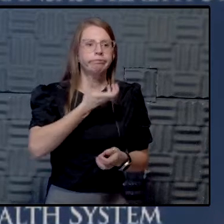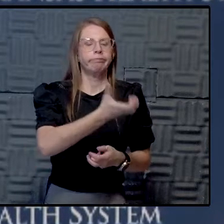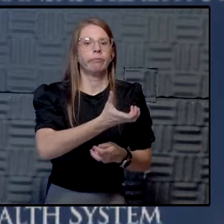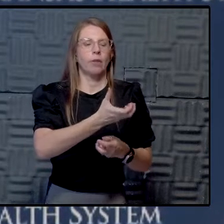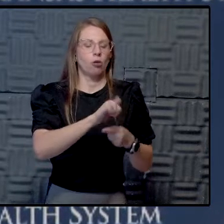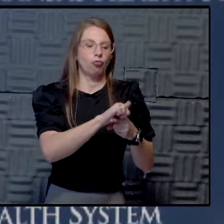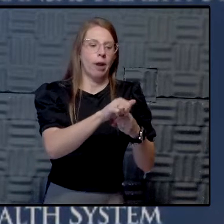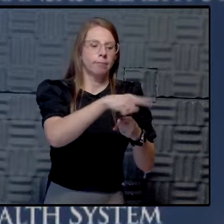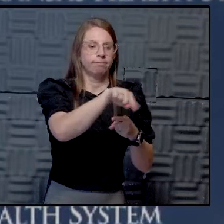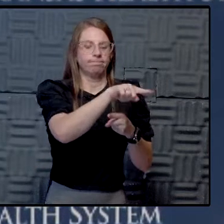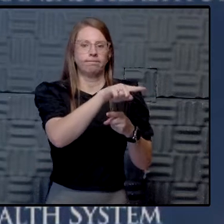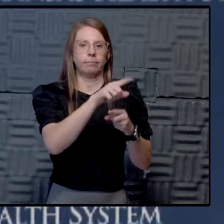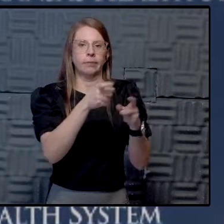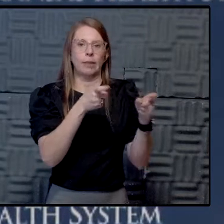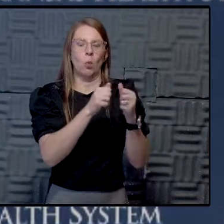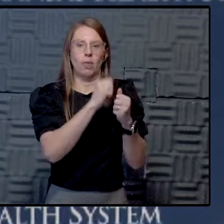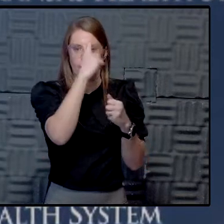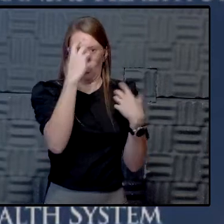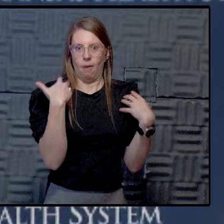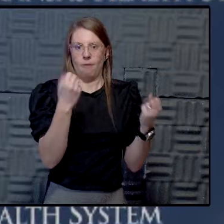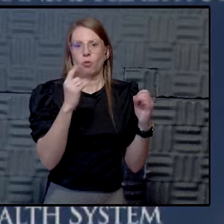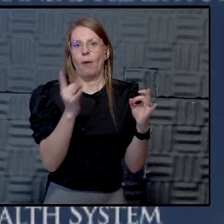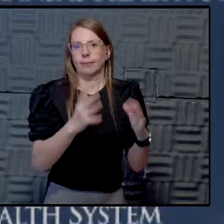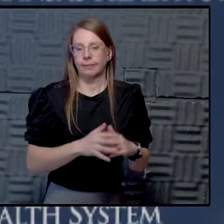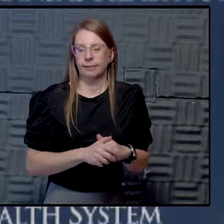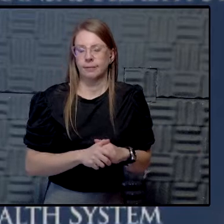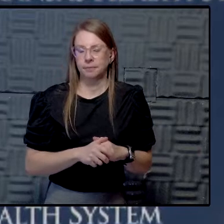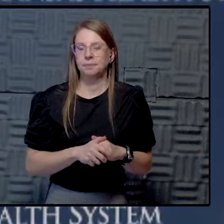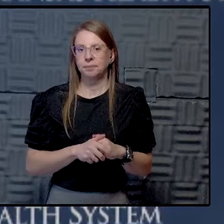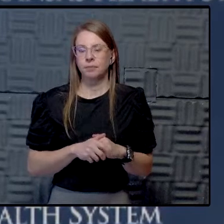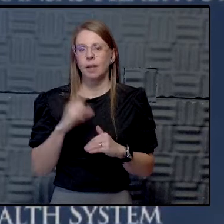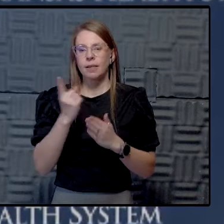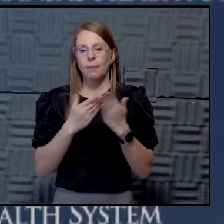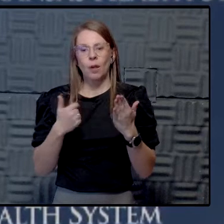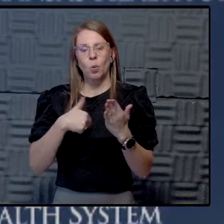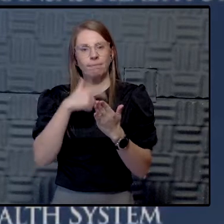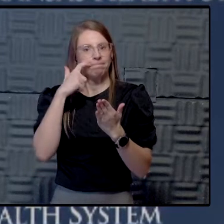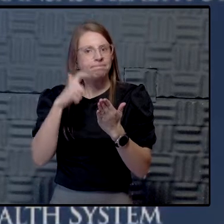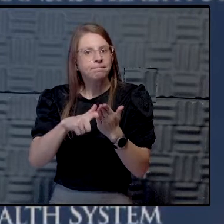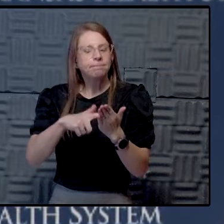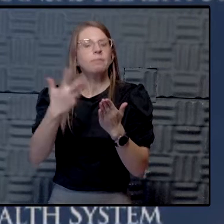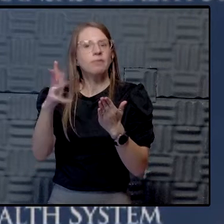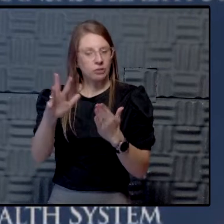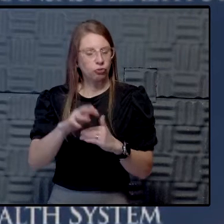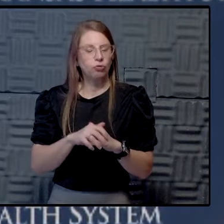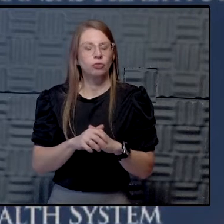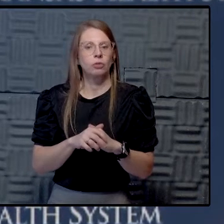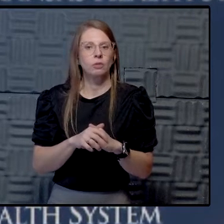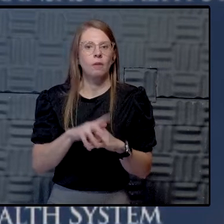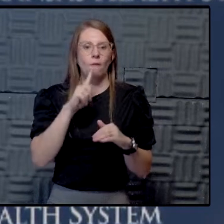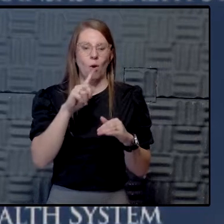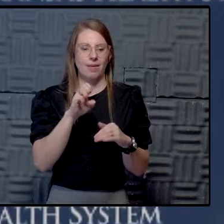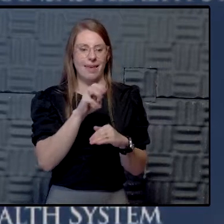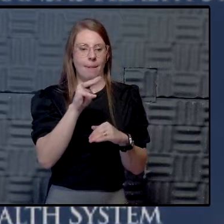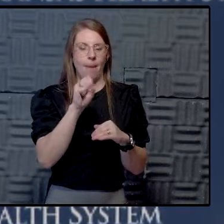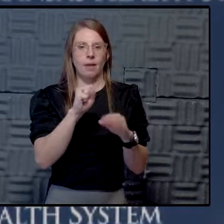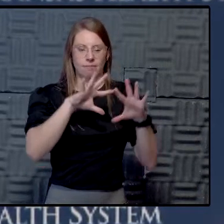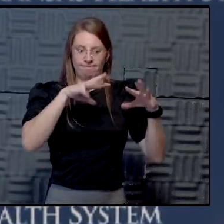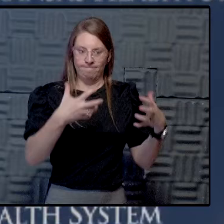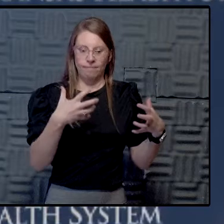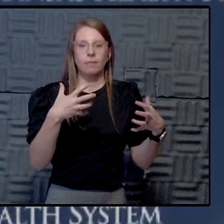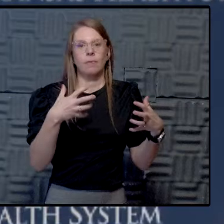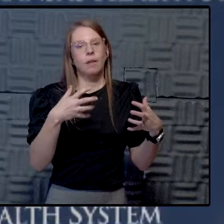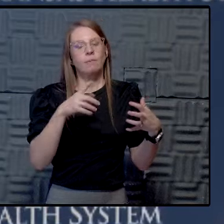deal with mental health crises and things of that nature. So it's something that we've identified as an industry in EMS that's a real